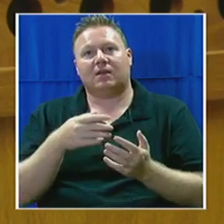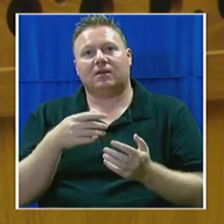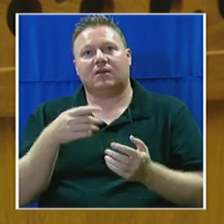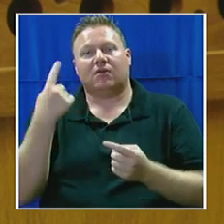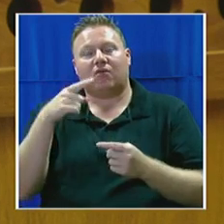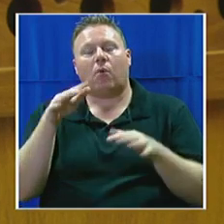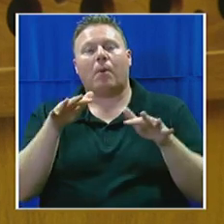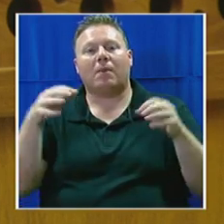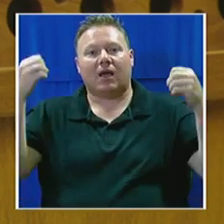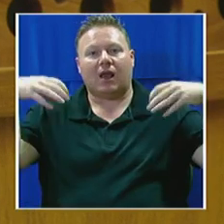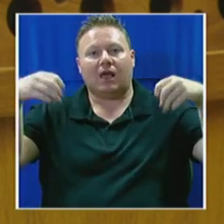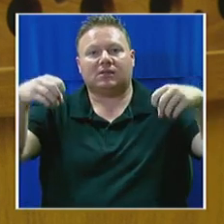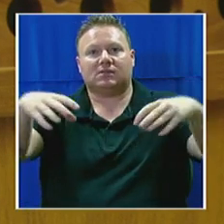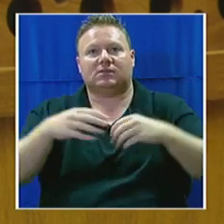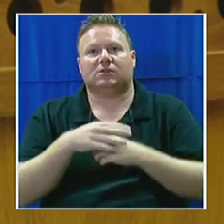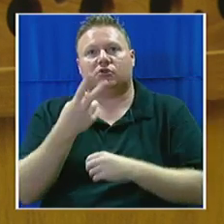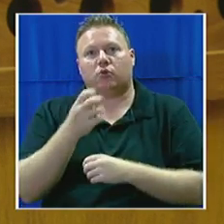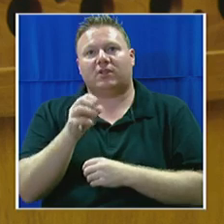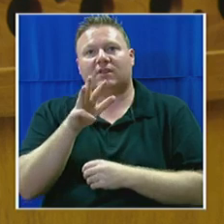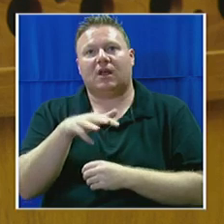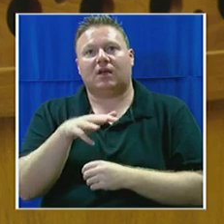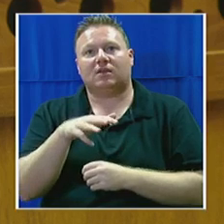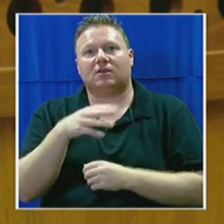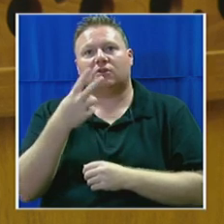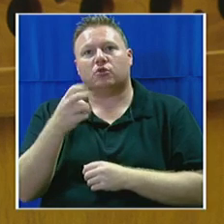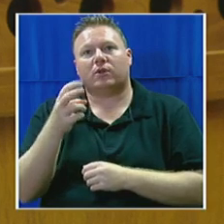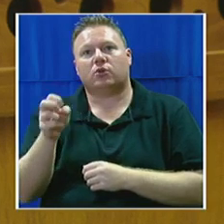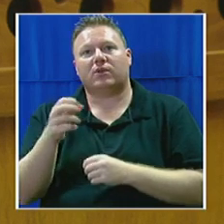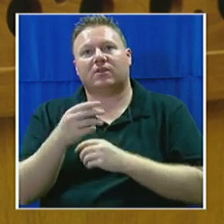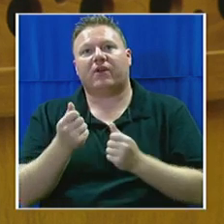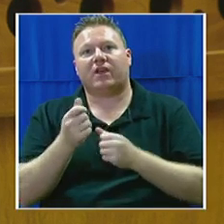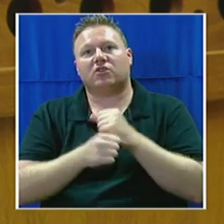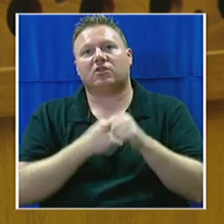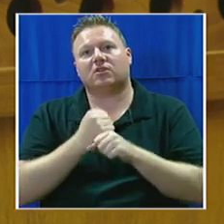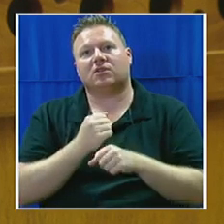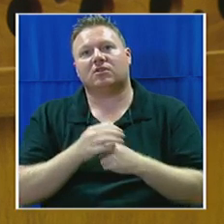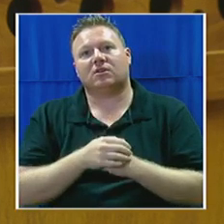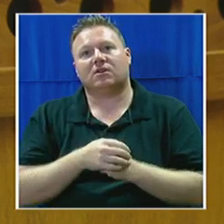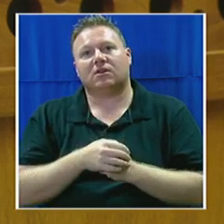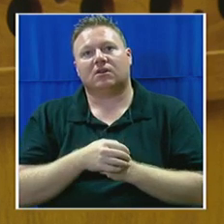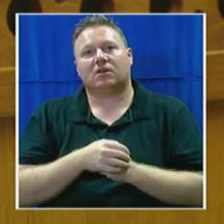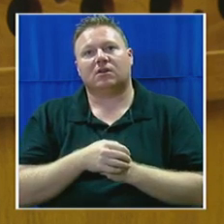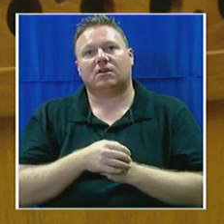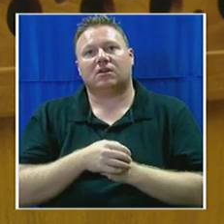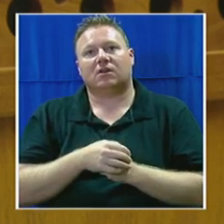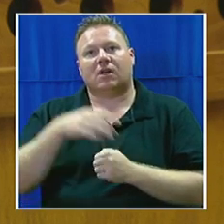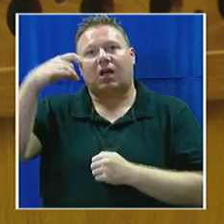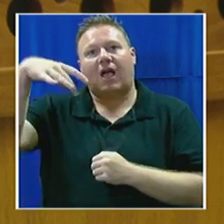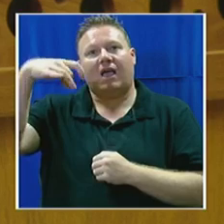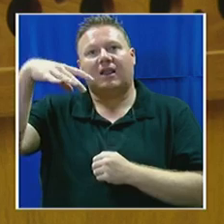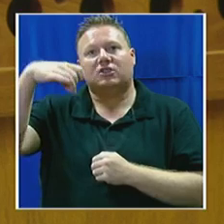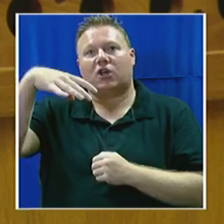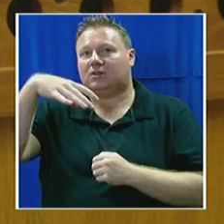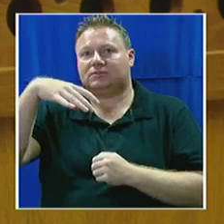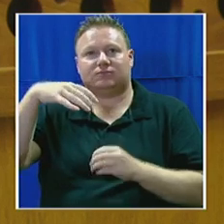lighting in the 2019-20 financial year, Khayelitsha, where a lack of